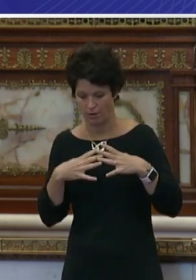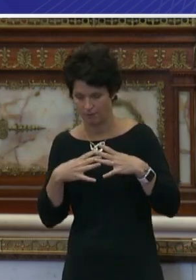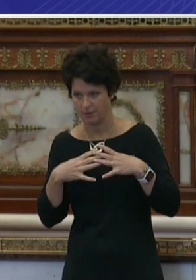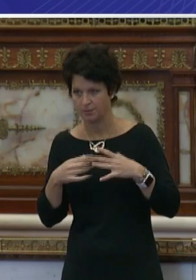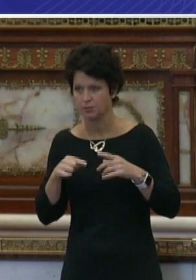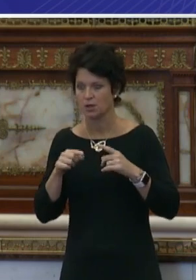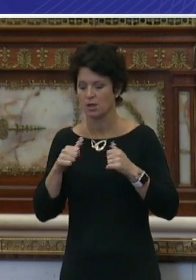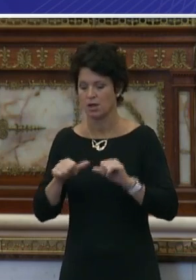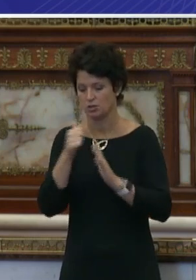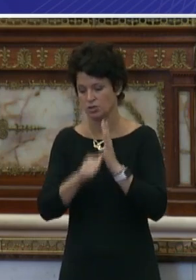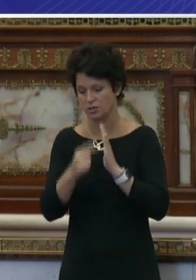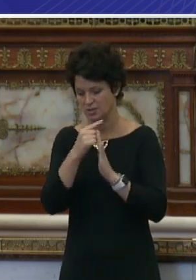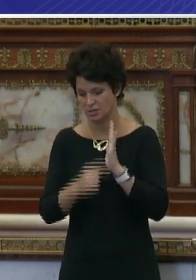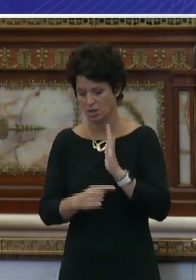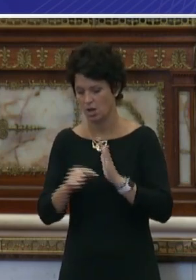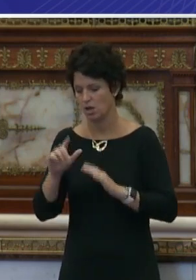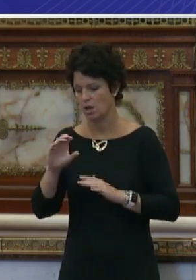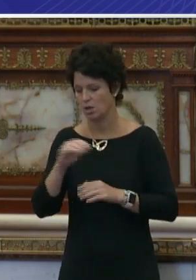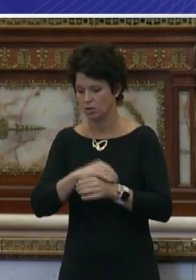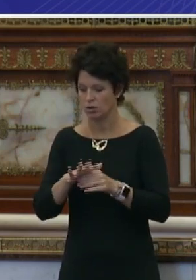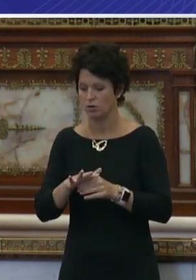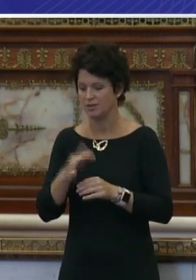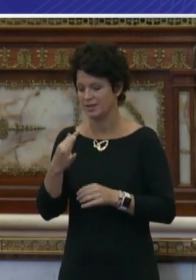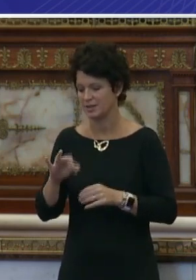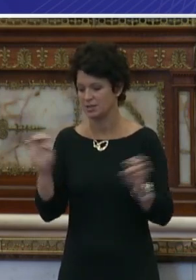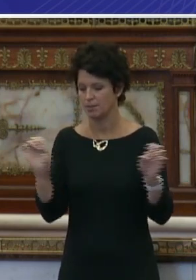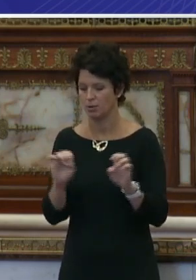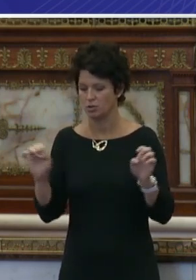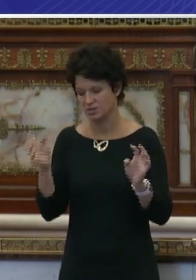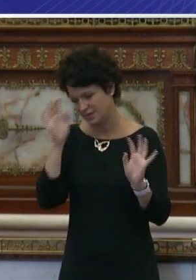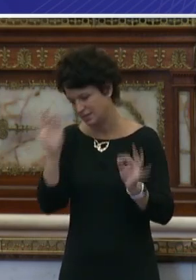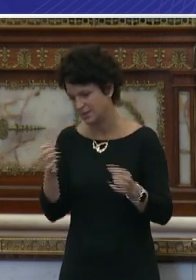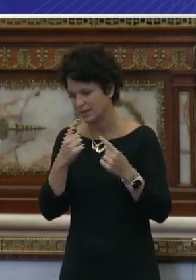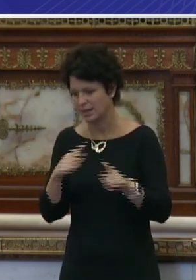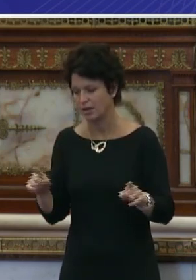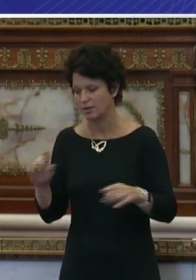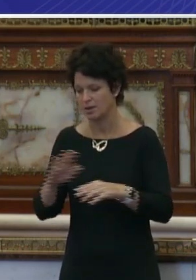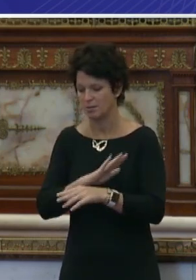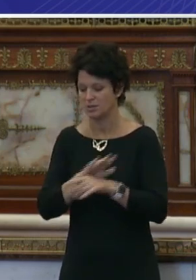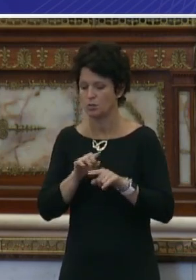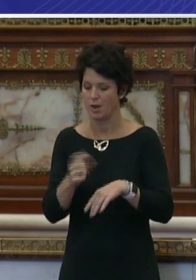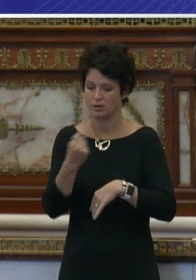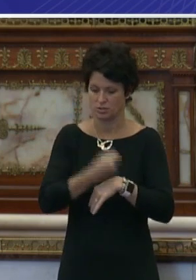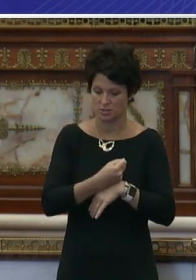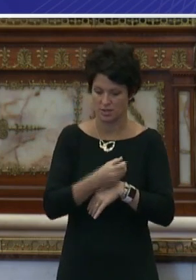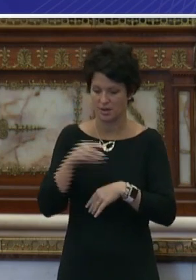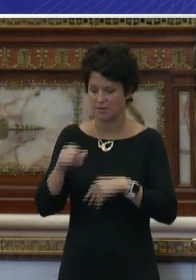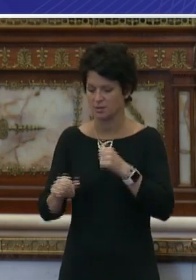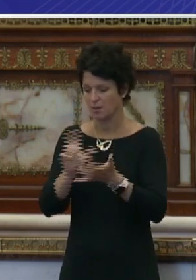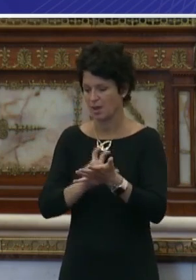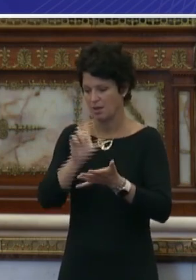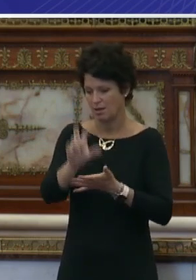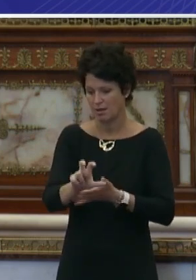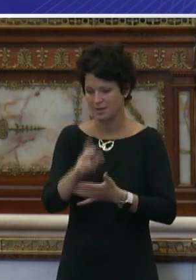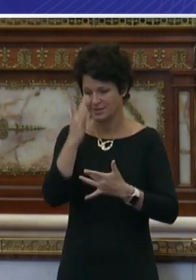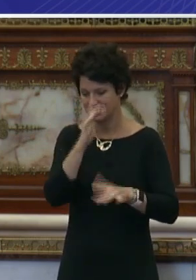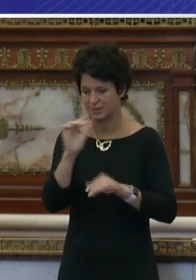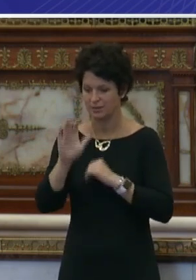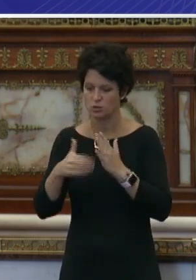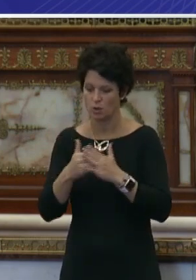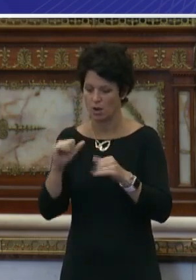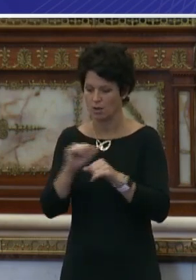this legislation, should a COVID-19 emergency be declared, businesses, while shut down, will have to pay a lump sum of sick leave to all